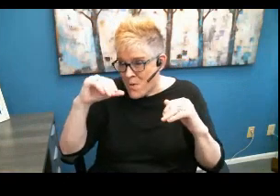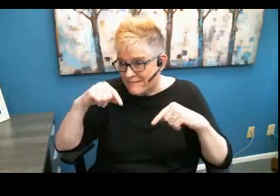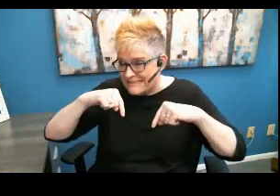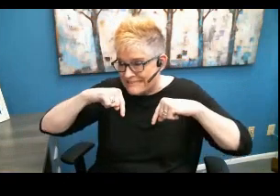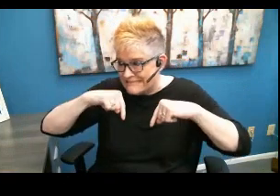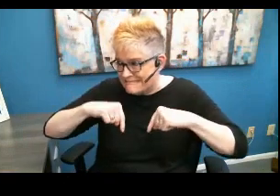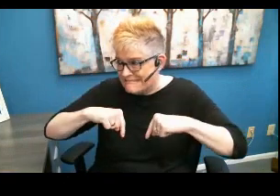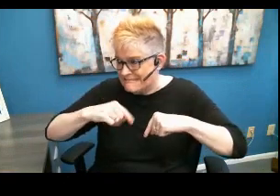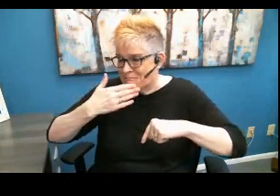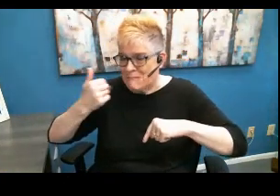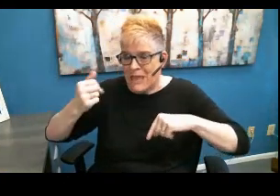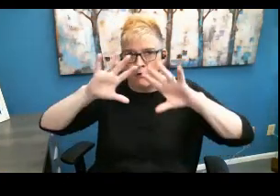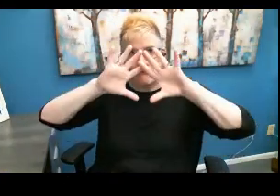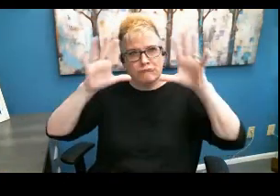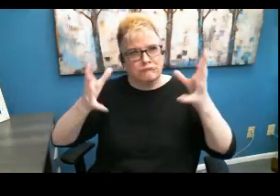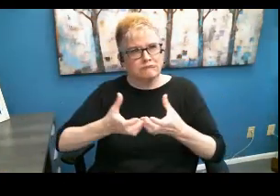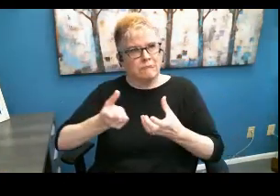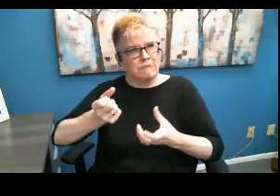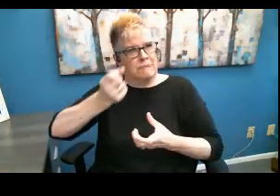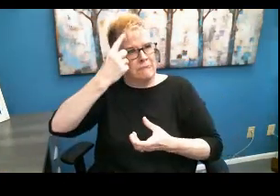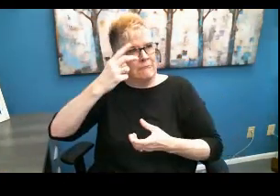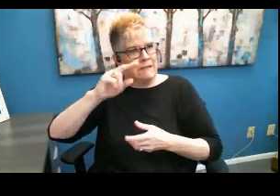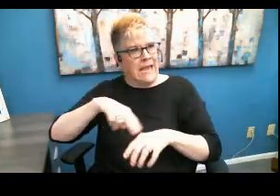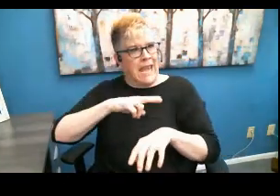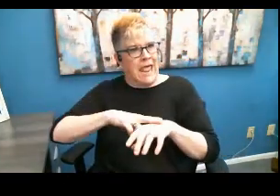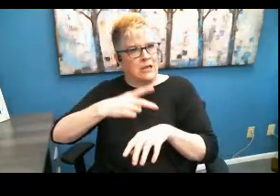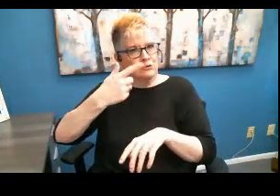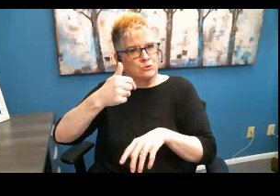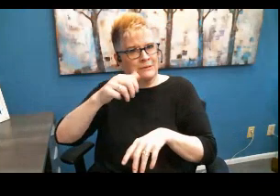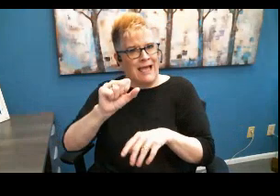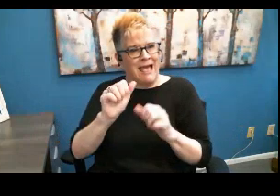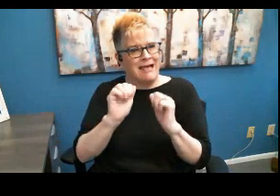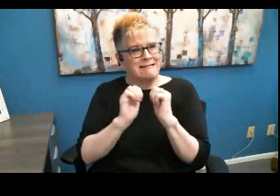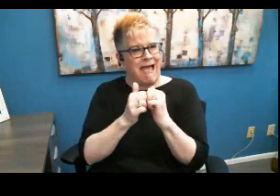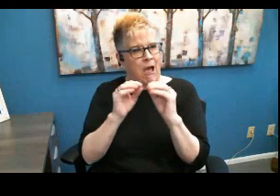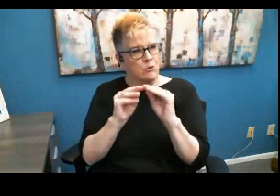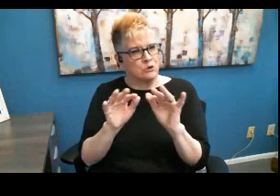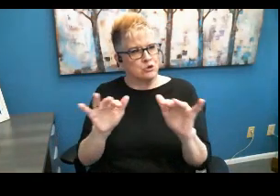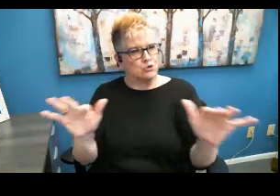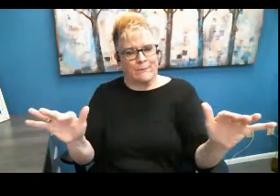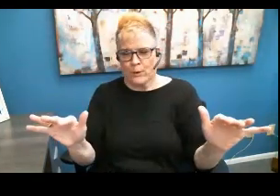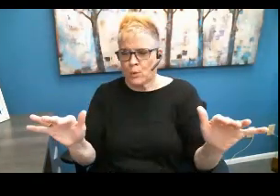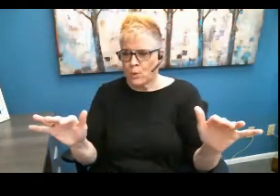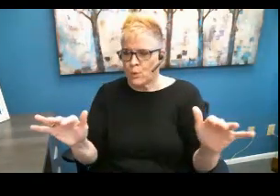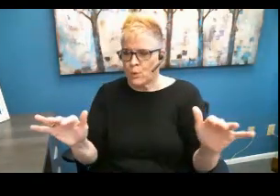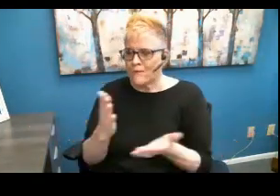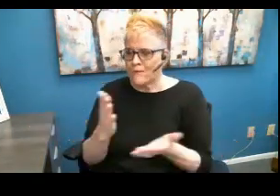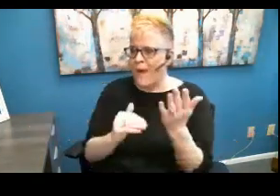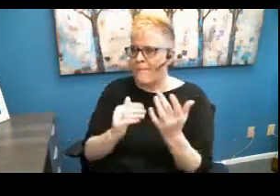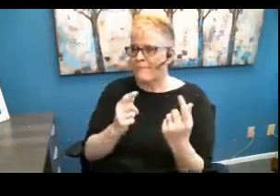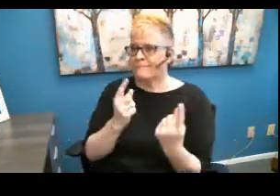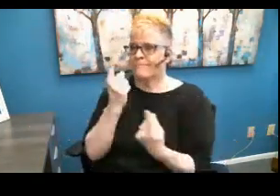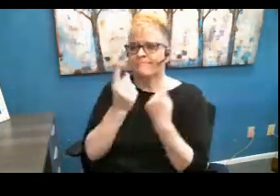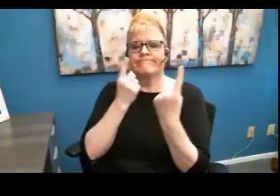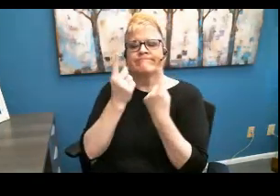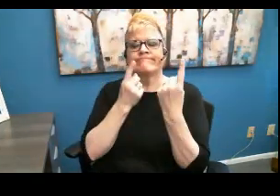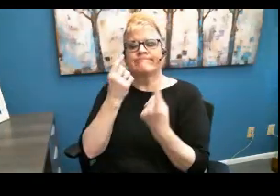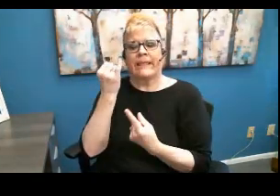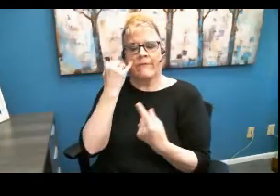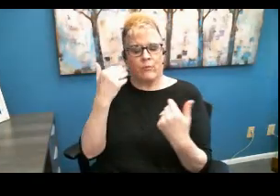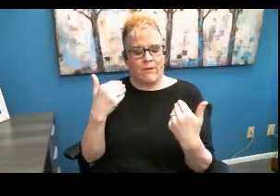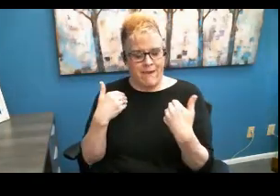you a better understanding of natural gas and how it's distributed and some of the considerations if we do